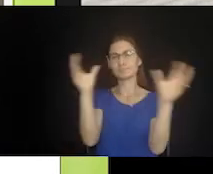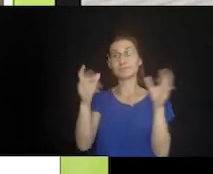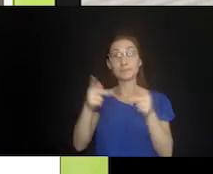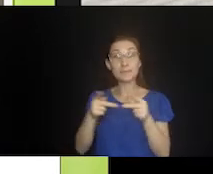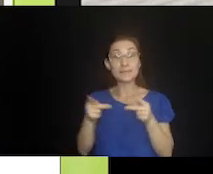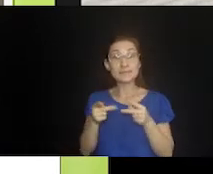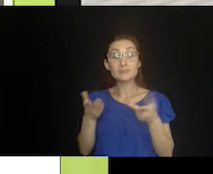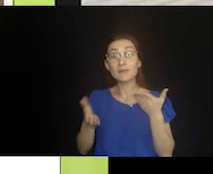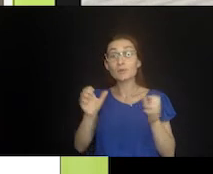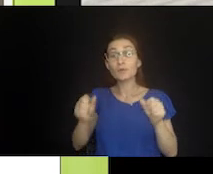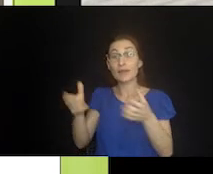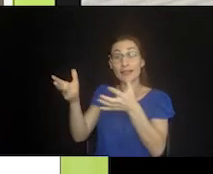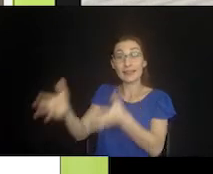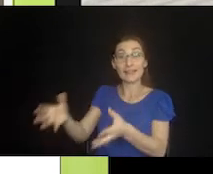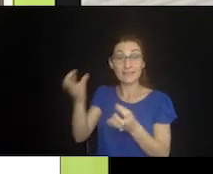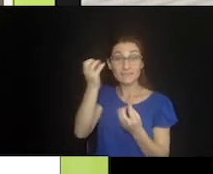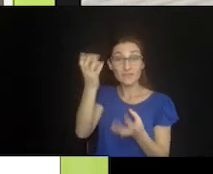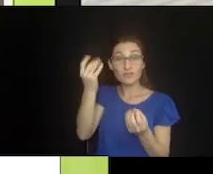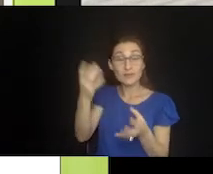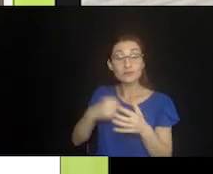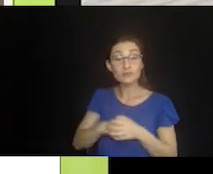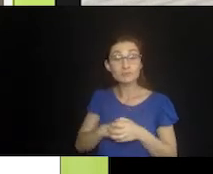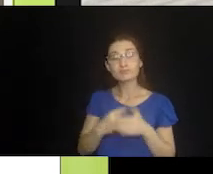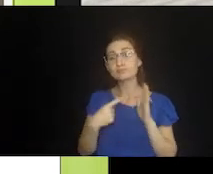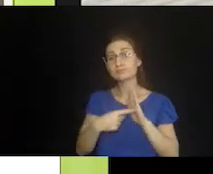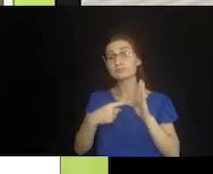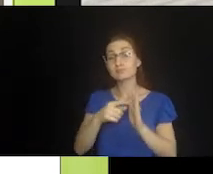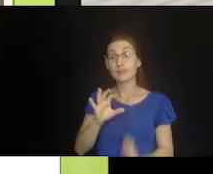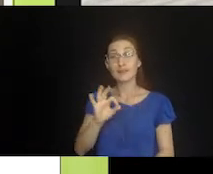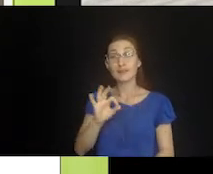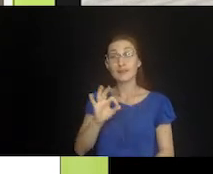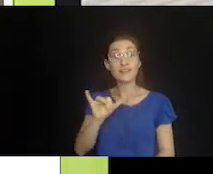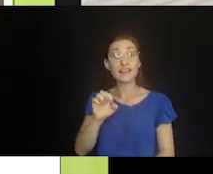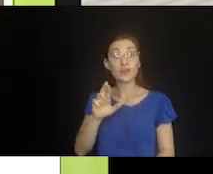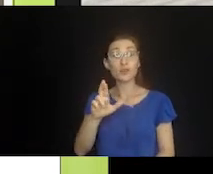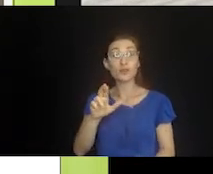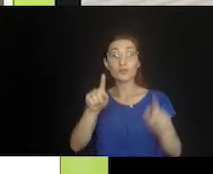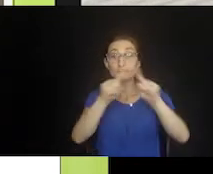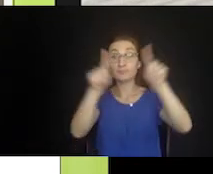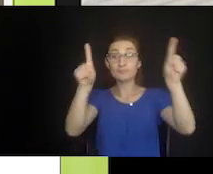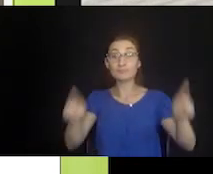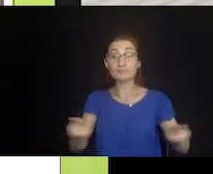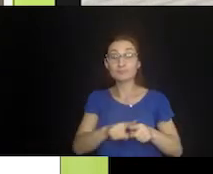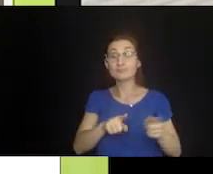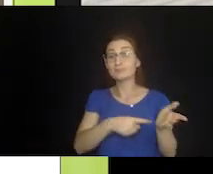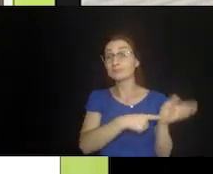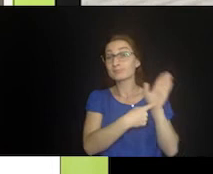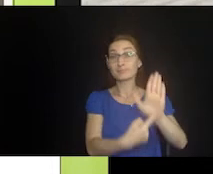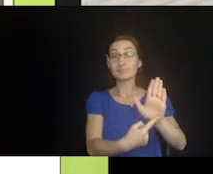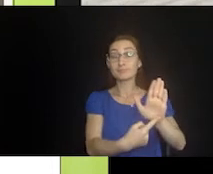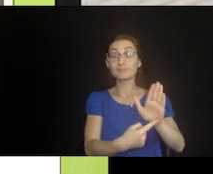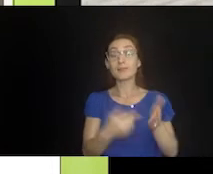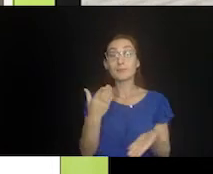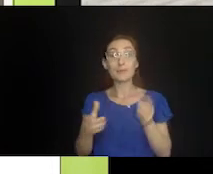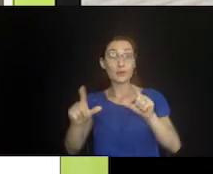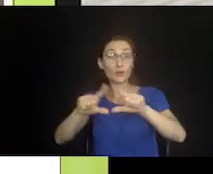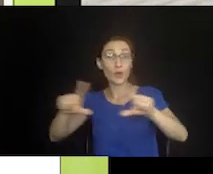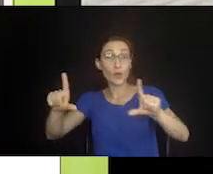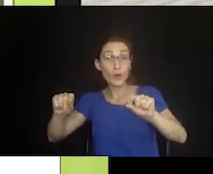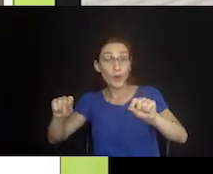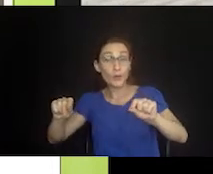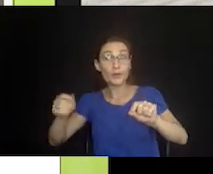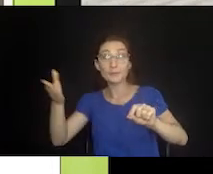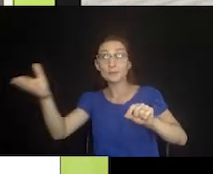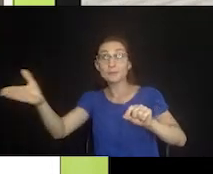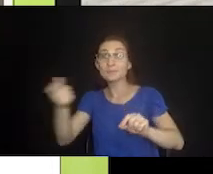of places that you might be able to leave information. Maybe you can make a flyer or put your information